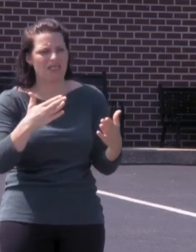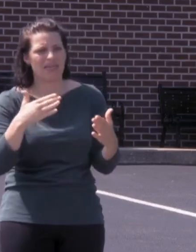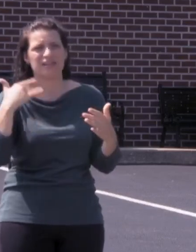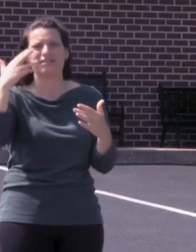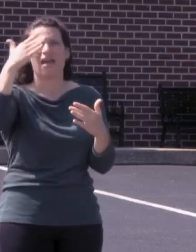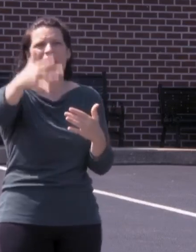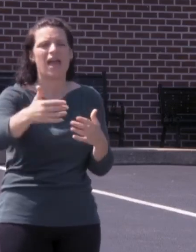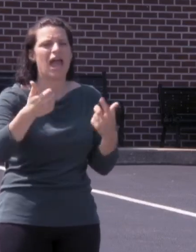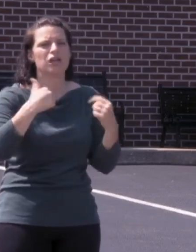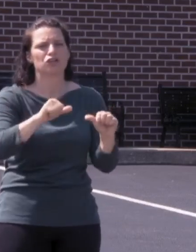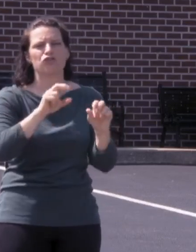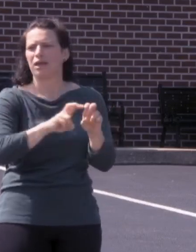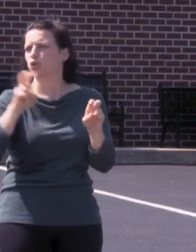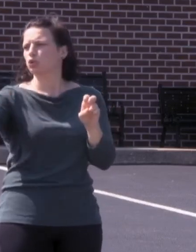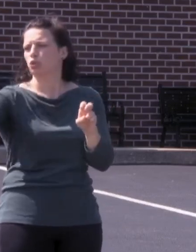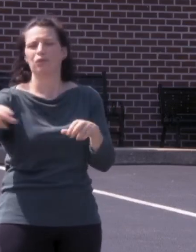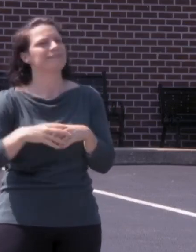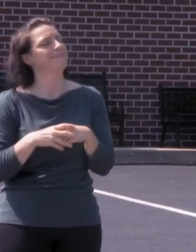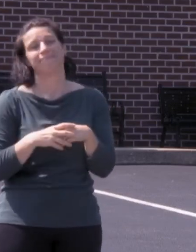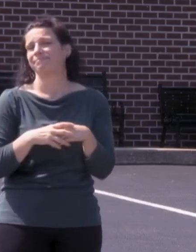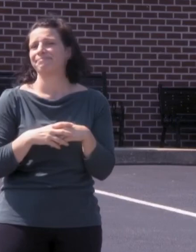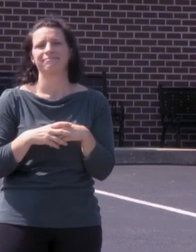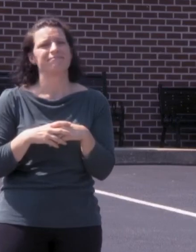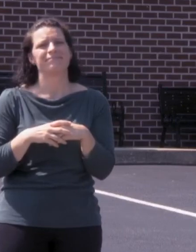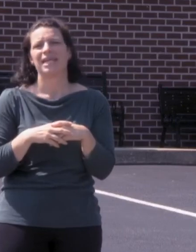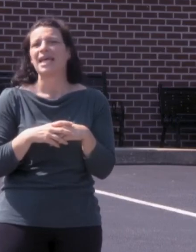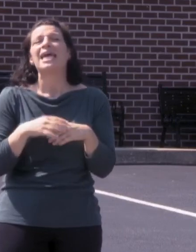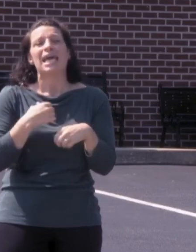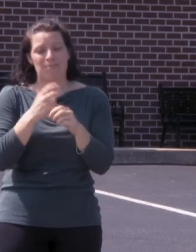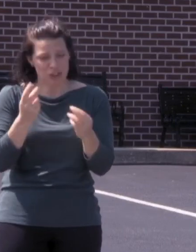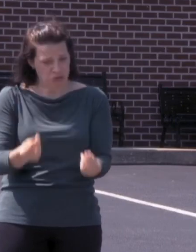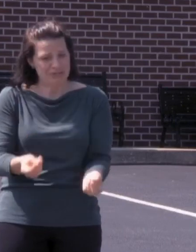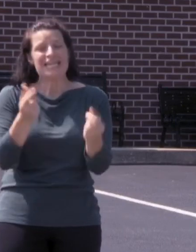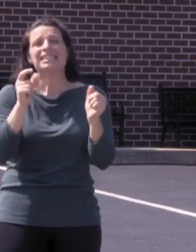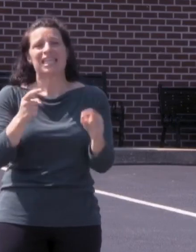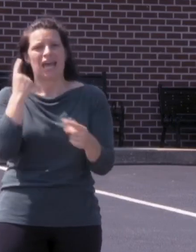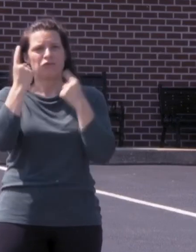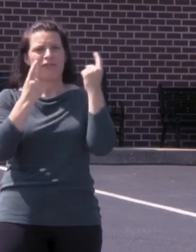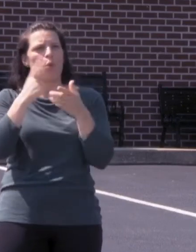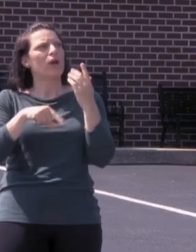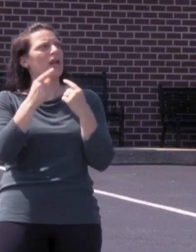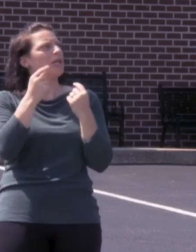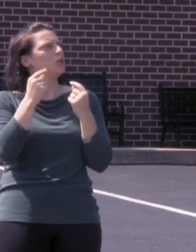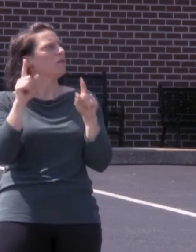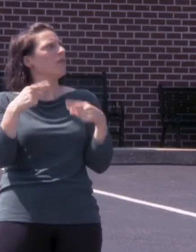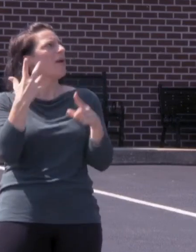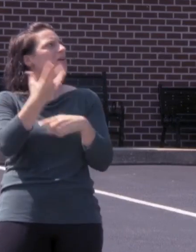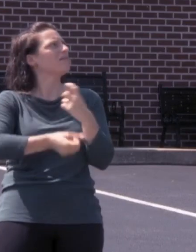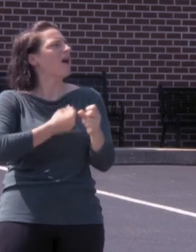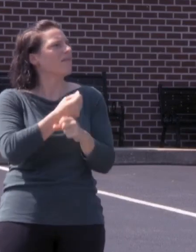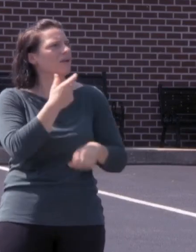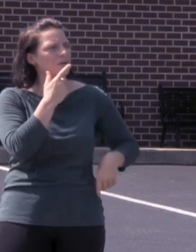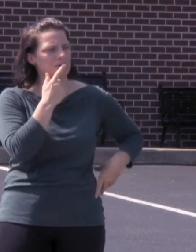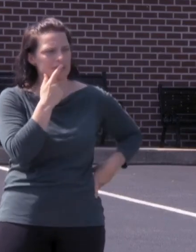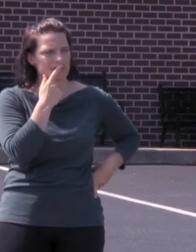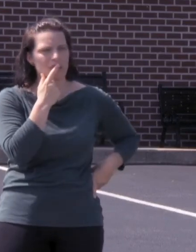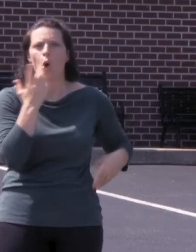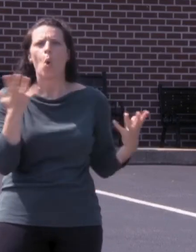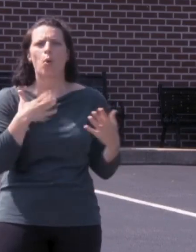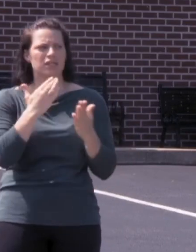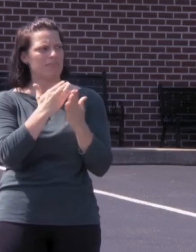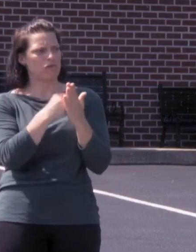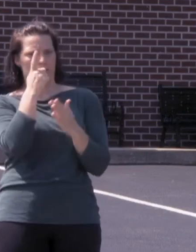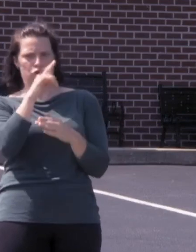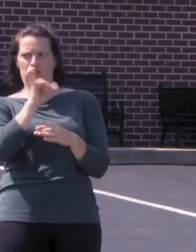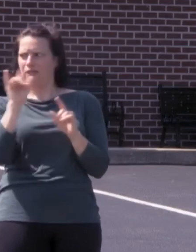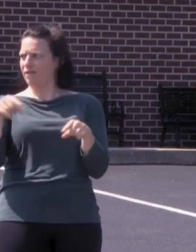trying to flash jump somewhere else, it made you instantly have to consider, what did I do for the last 5 years? What does my record look